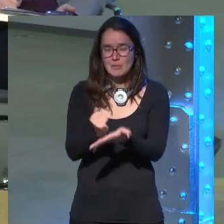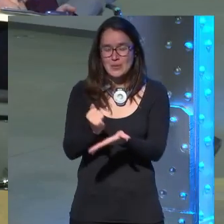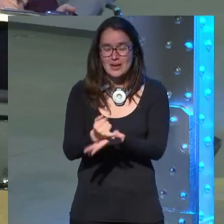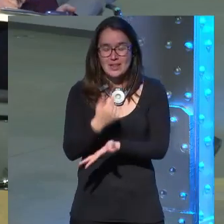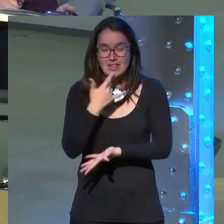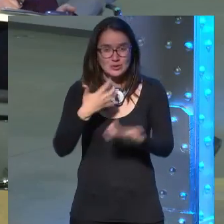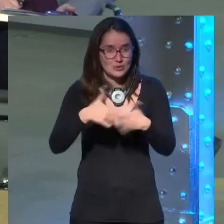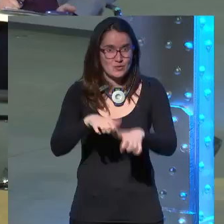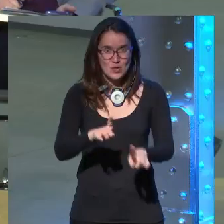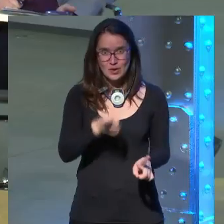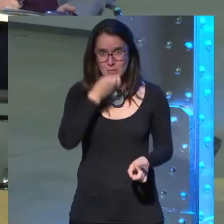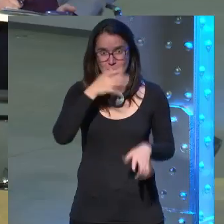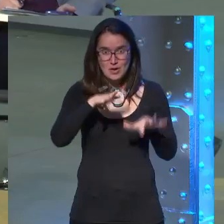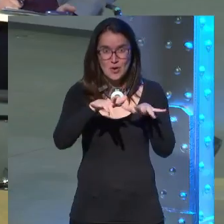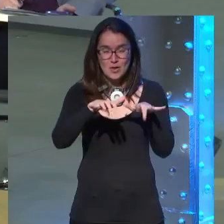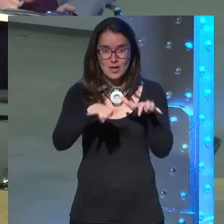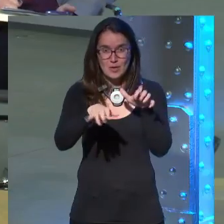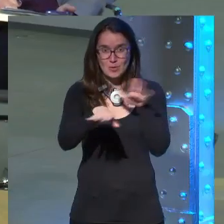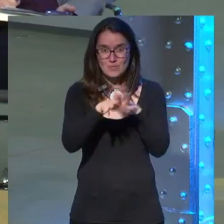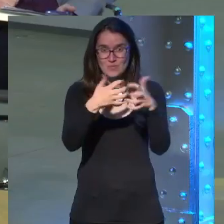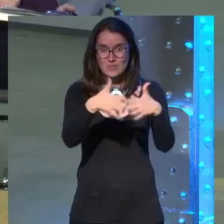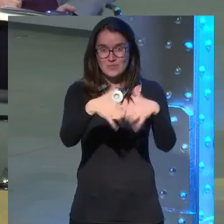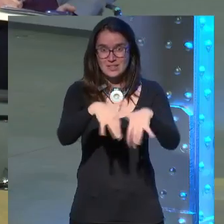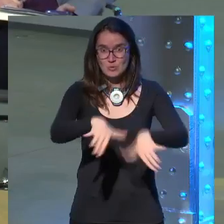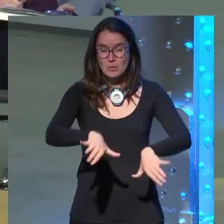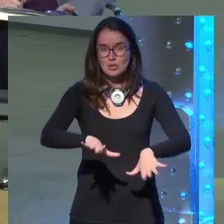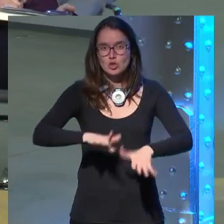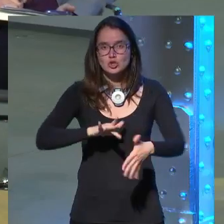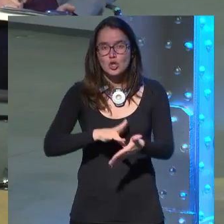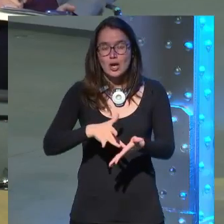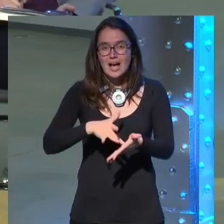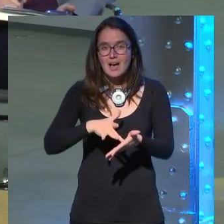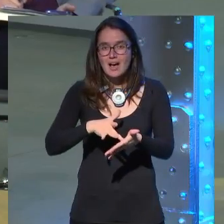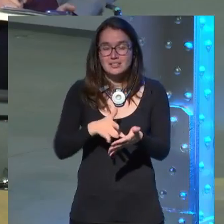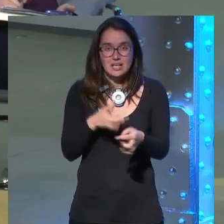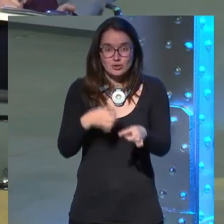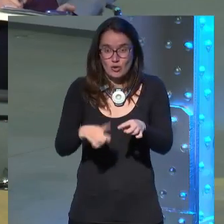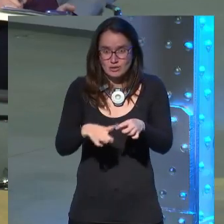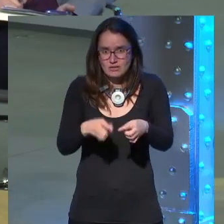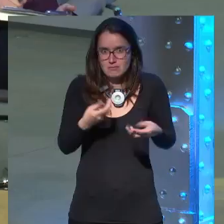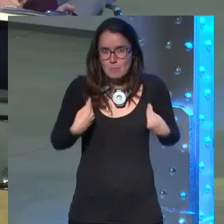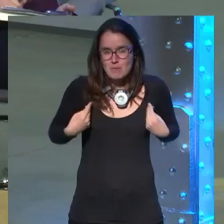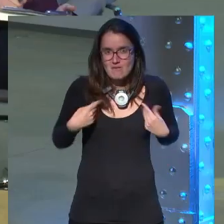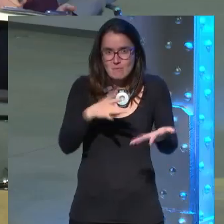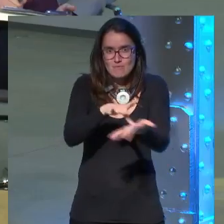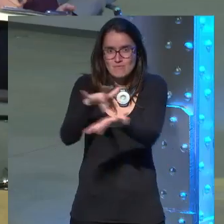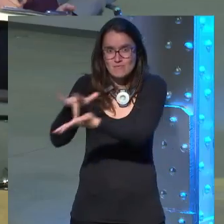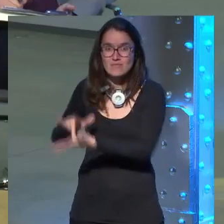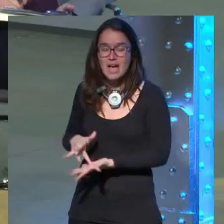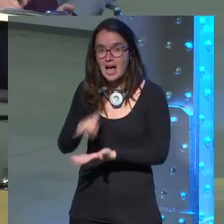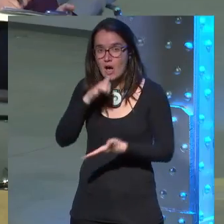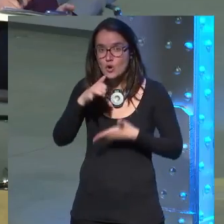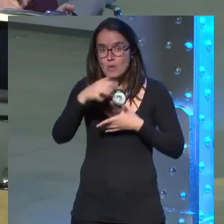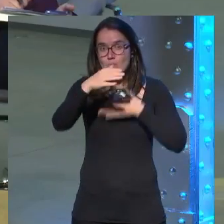the computer run, and we're having to experience what these things are like, and they're on to the next simulation where they've